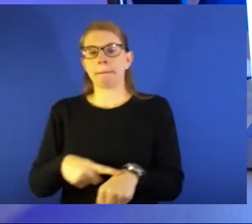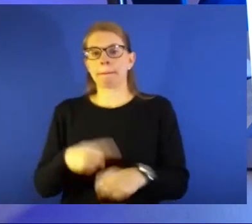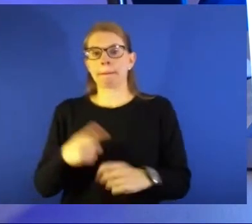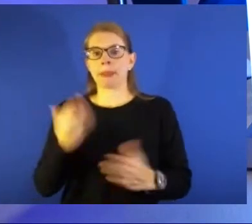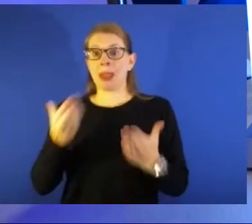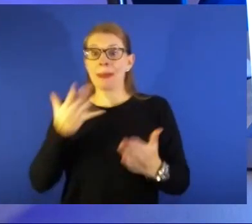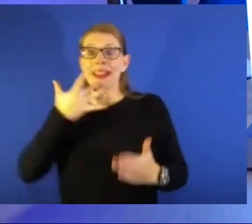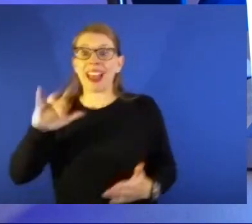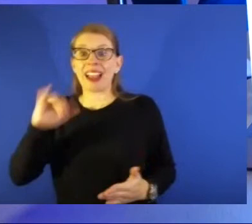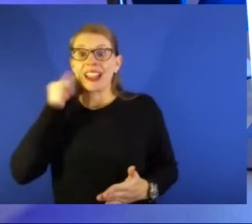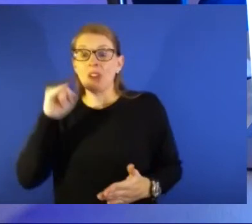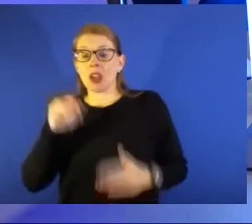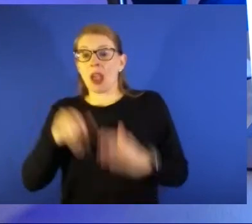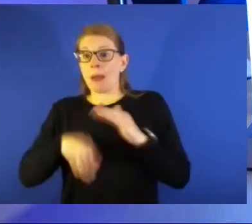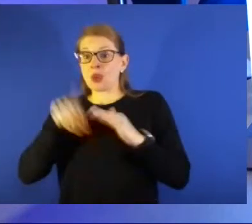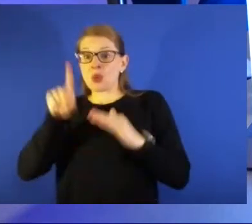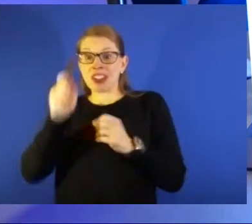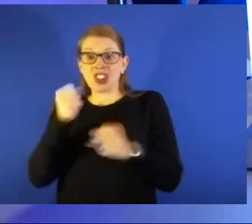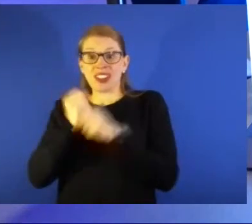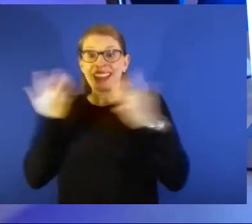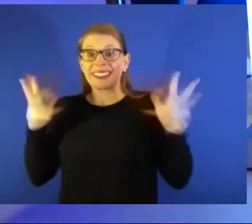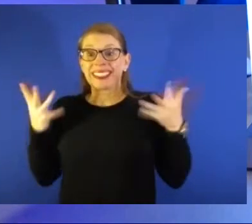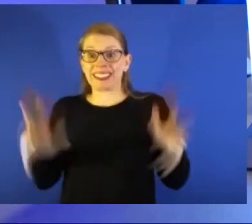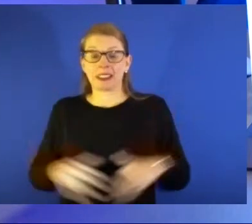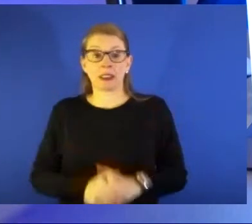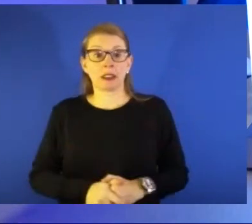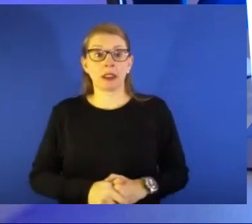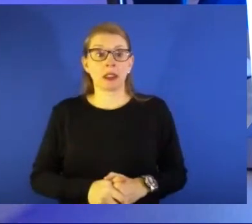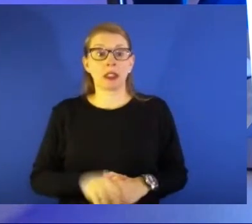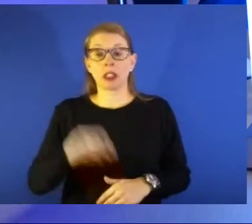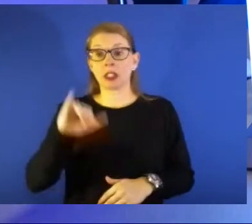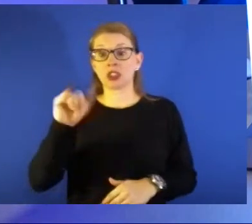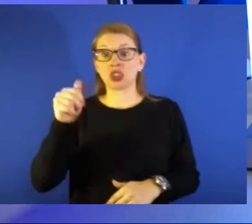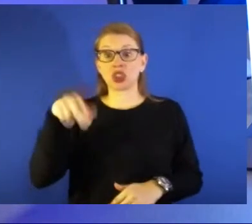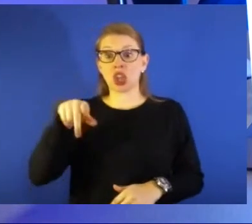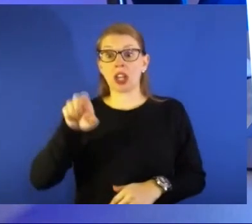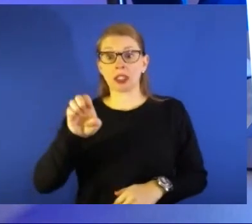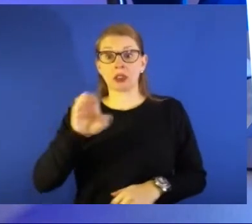have it a year. Yeah. Is that what you're We've thinking, had Jock? What perfect- are your thoughts? Yeah, it's